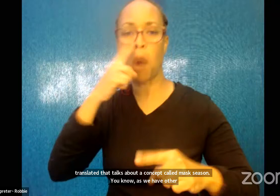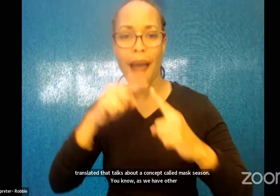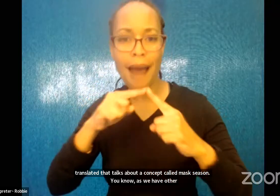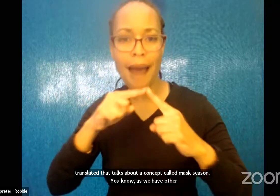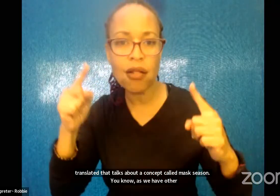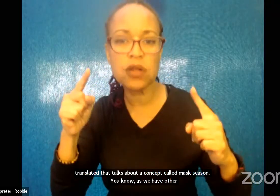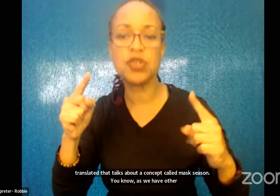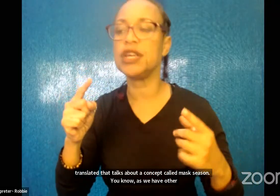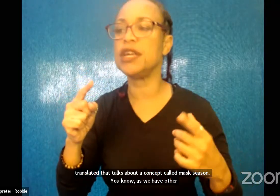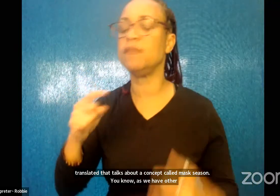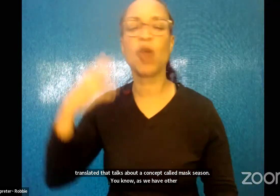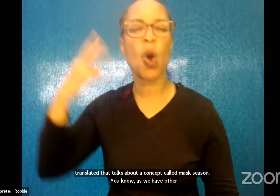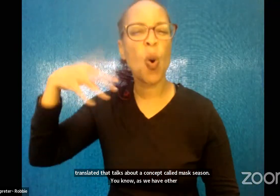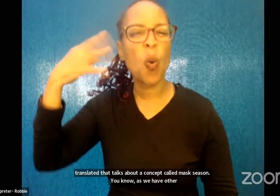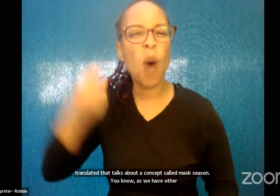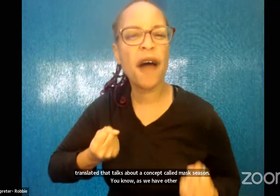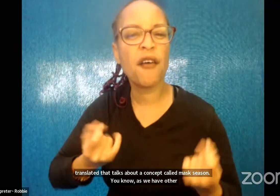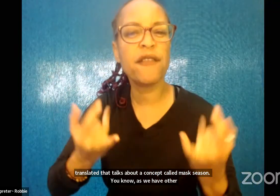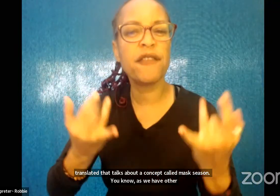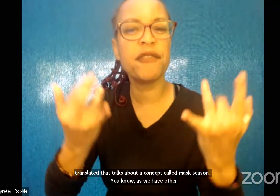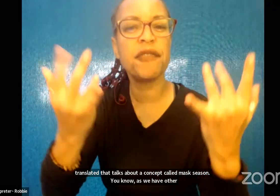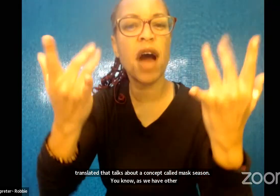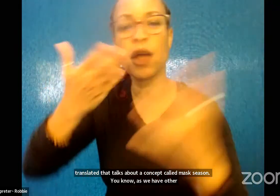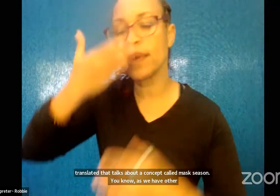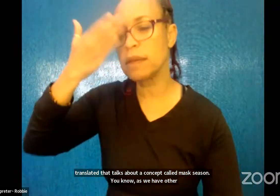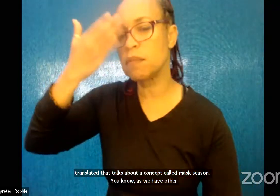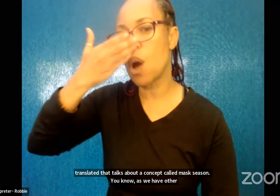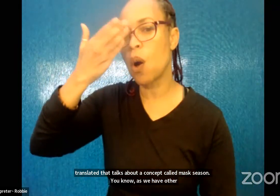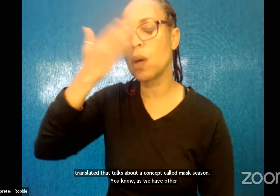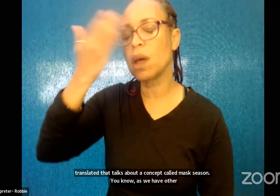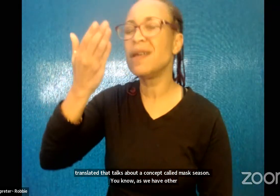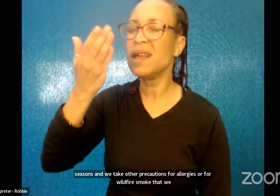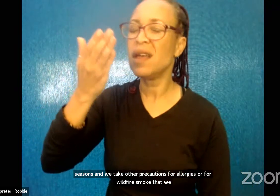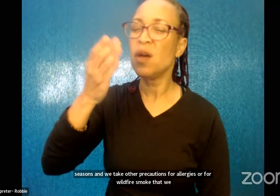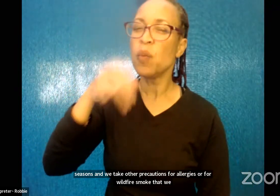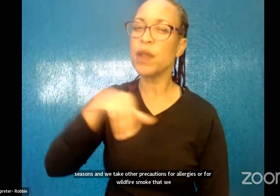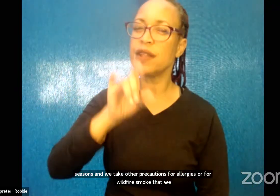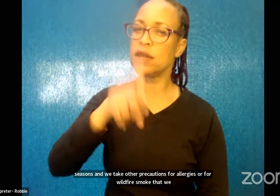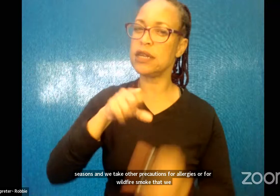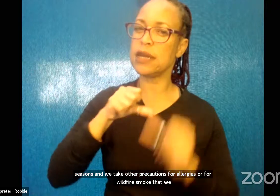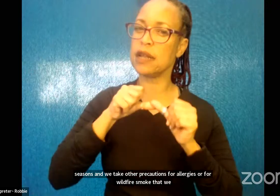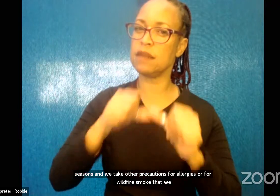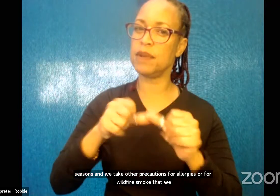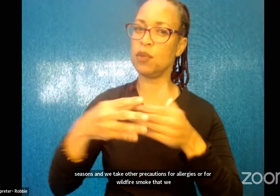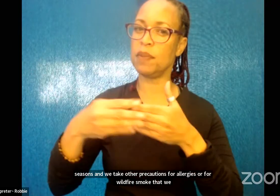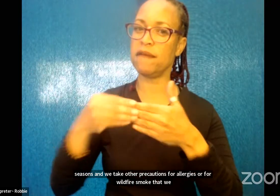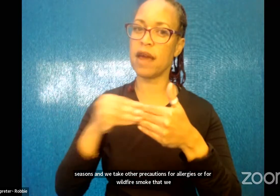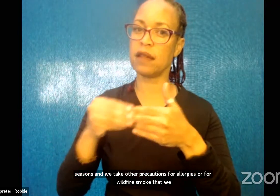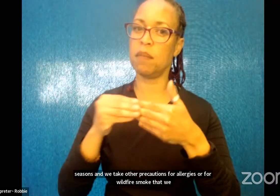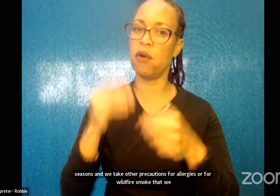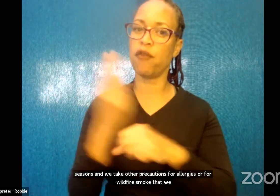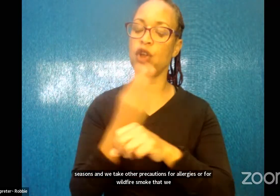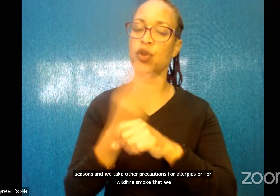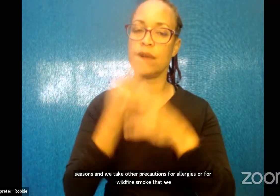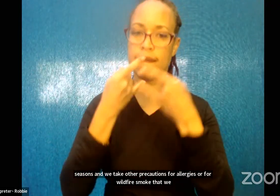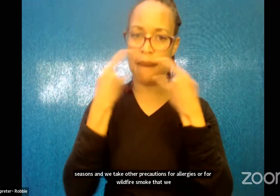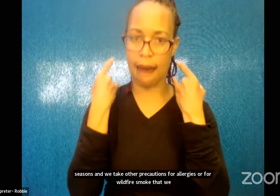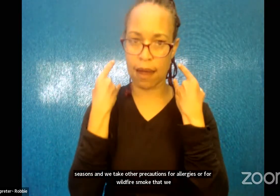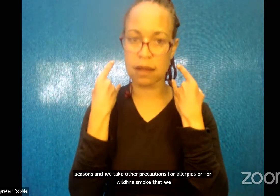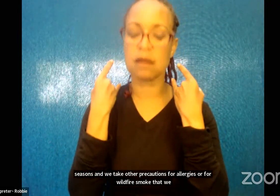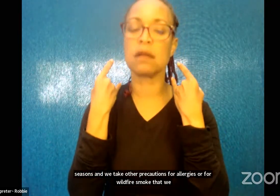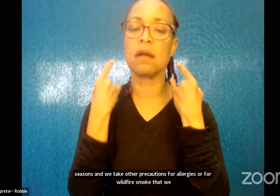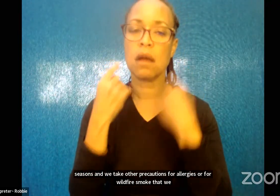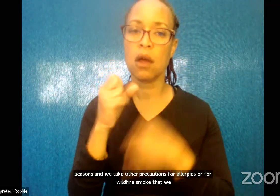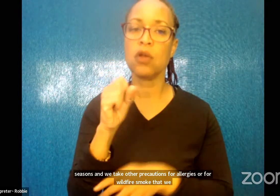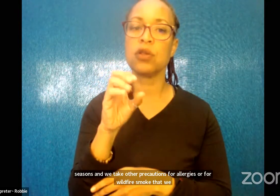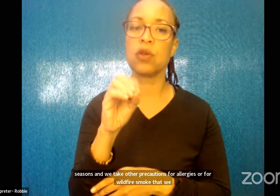wildfire smoke, that we will continue to need to be flexible about our use of masks. And so we are working on